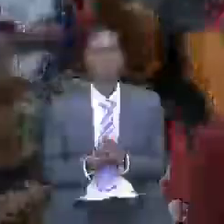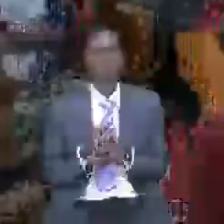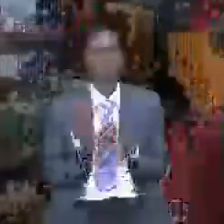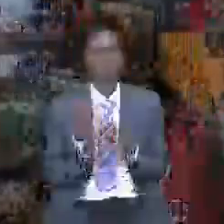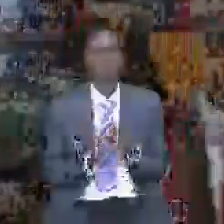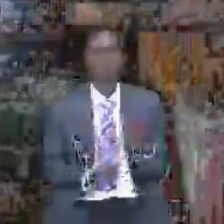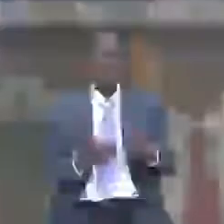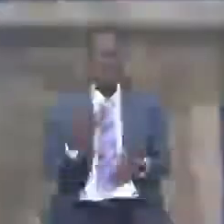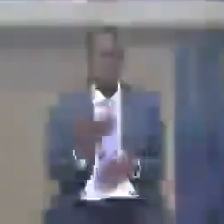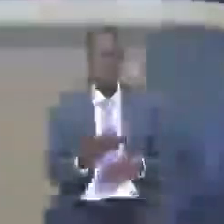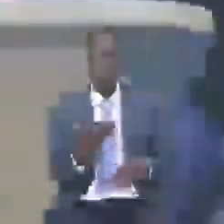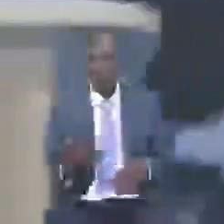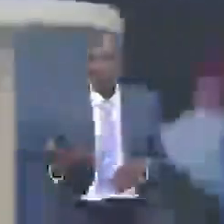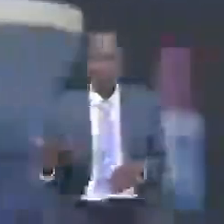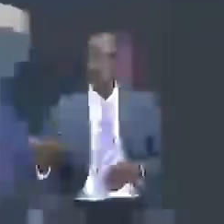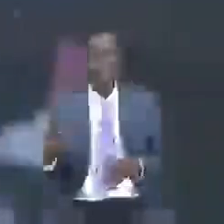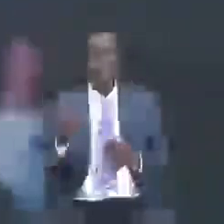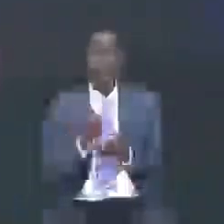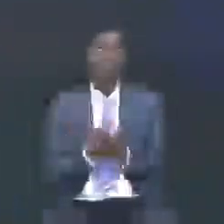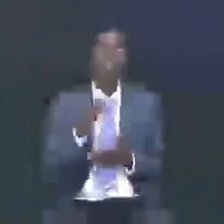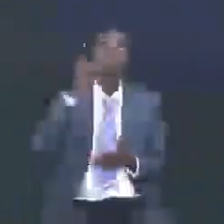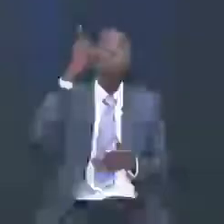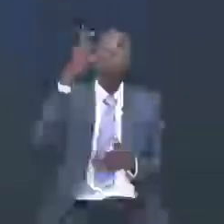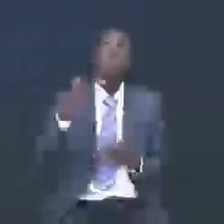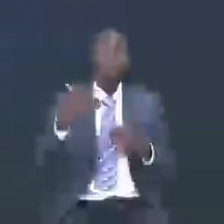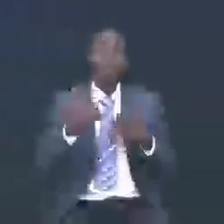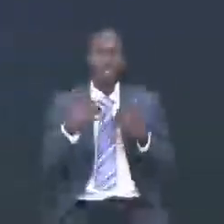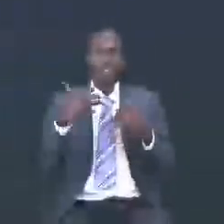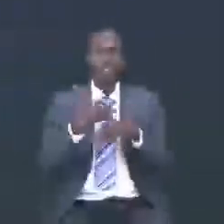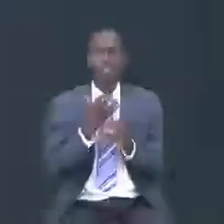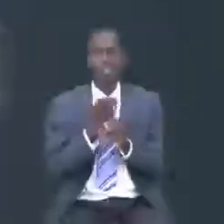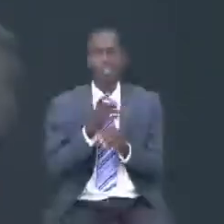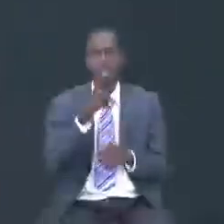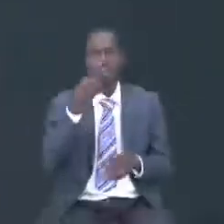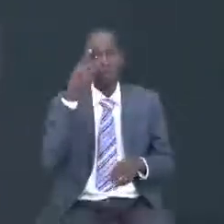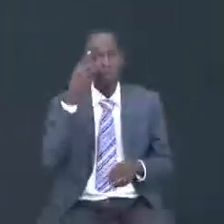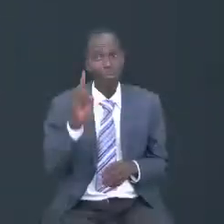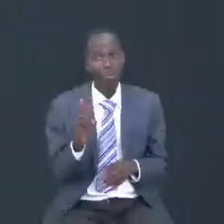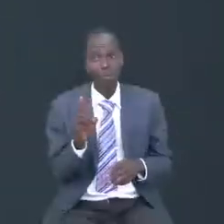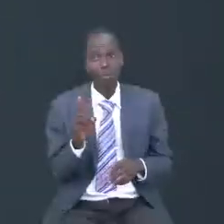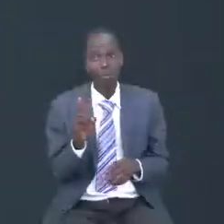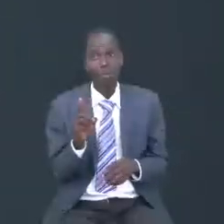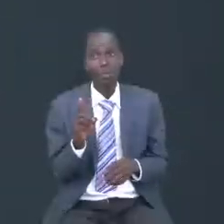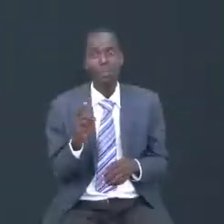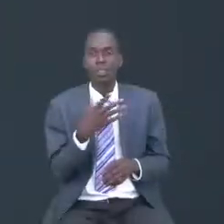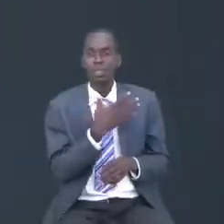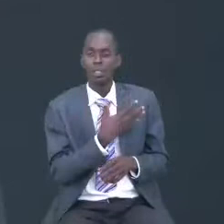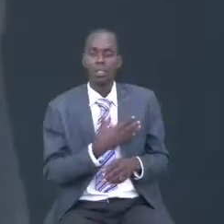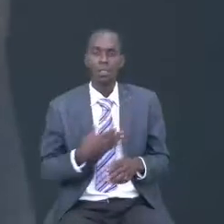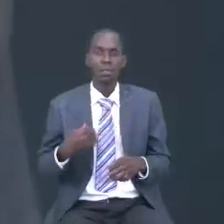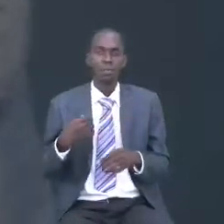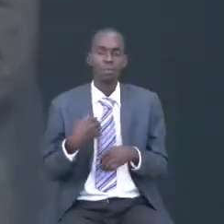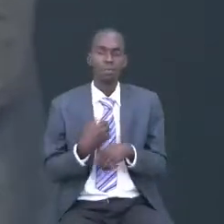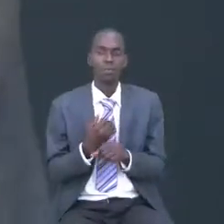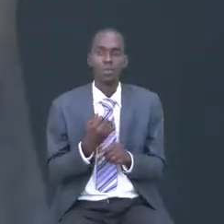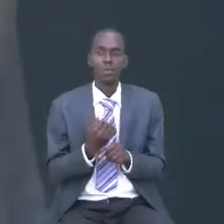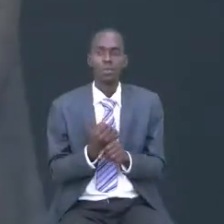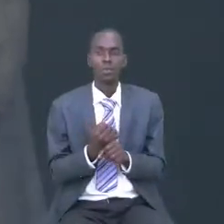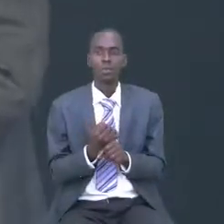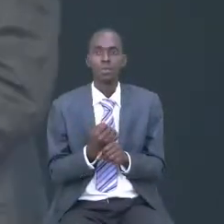Everything God has created you for, and he gave you the